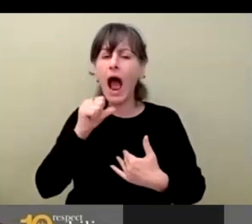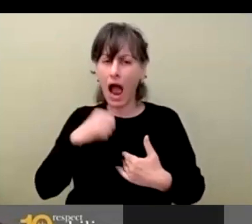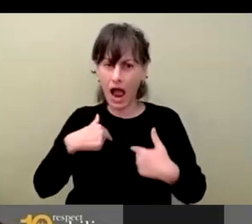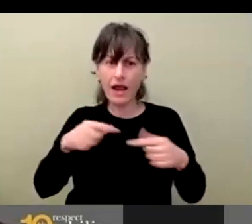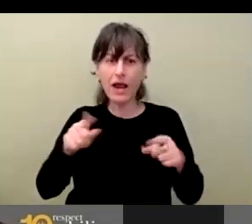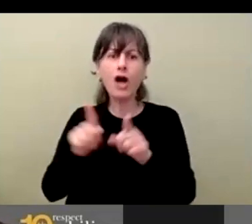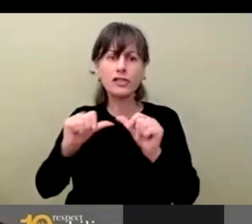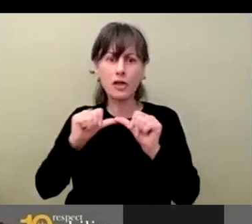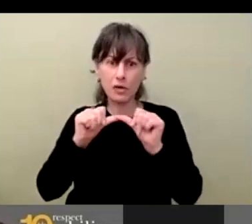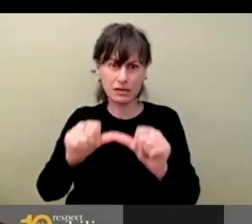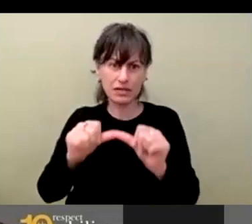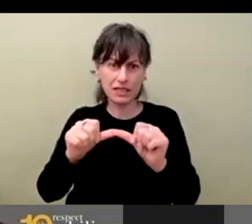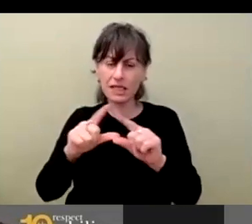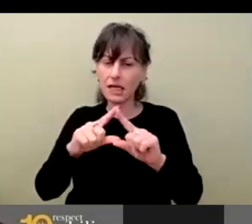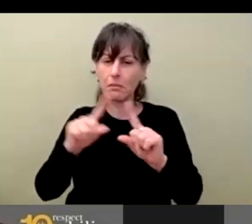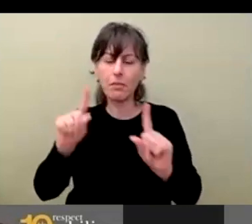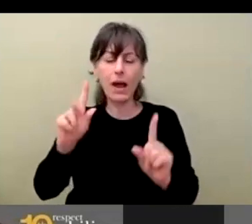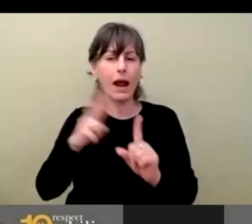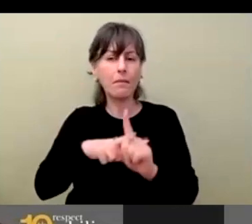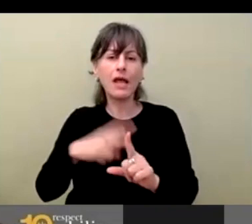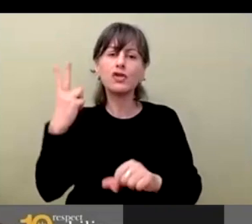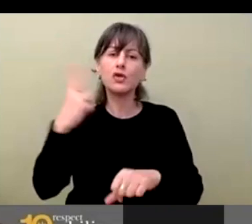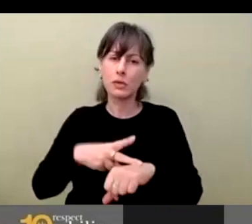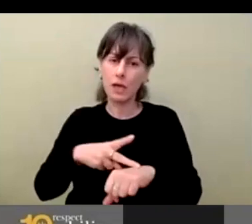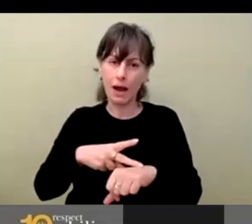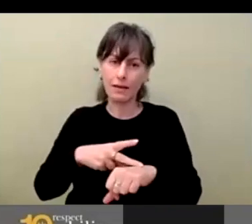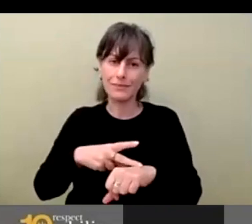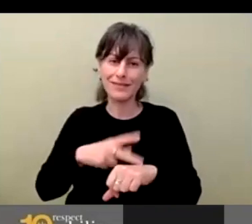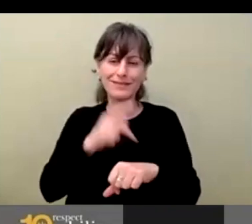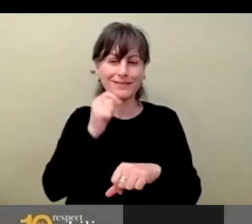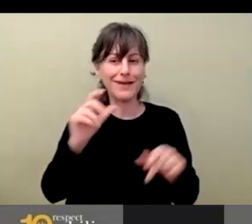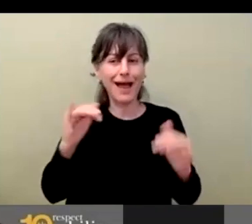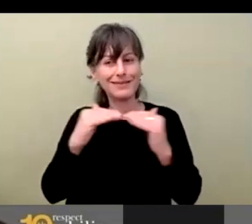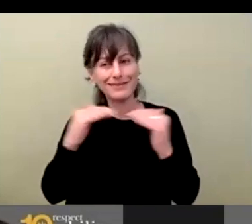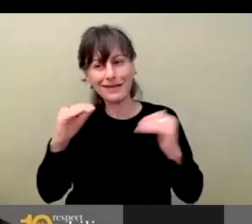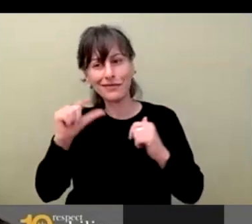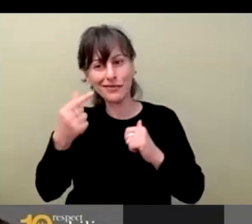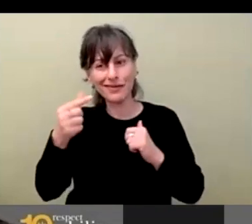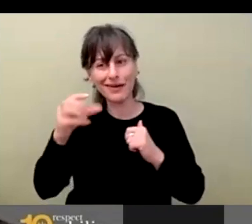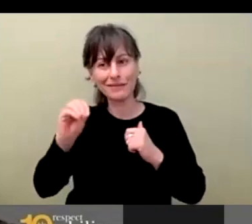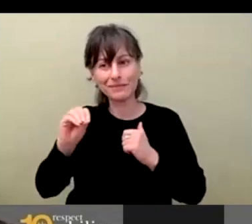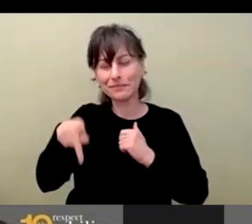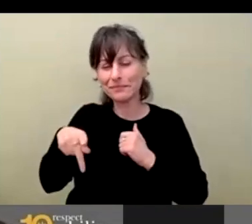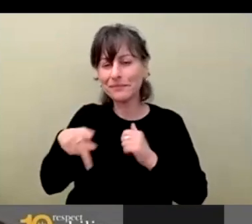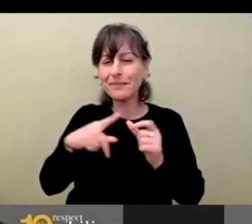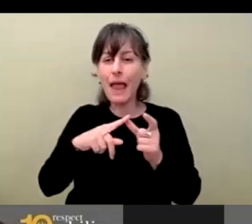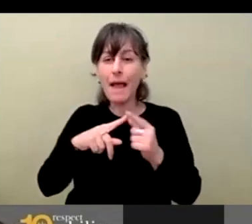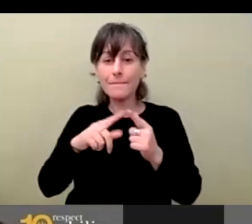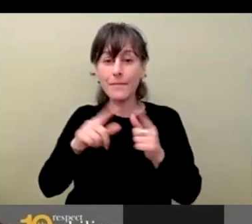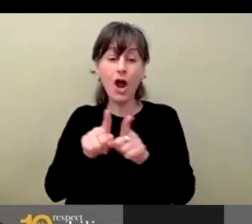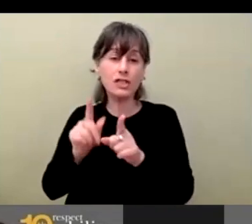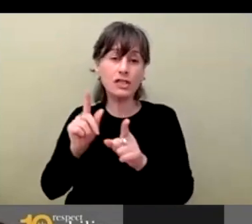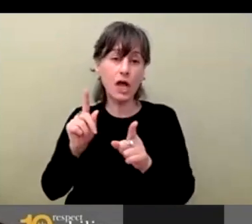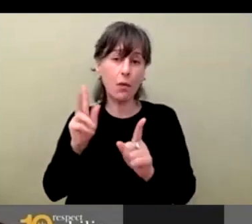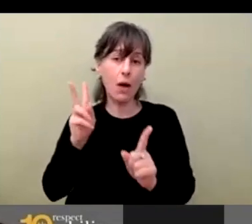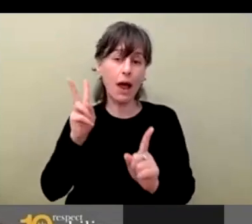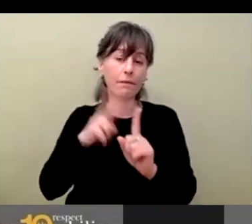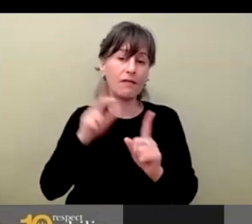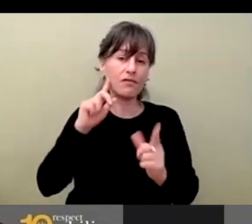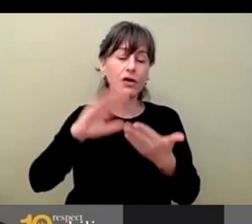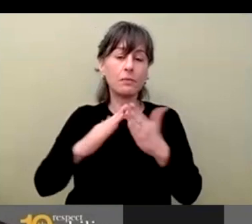persistent as Grace. I only applied to the fellowship twice. And then the second time I applied for the Community Outreach and Impact